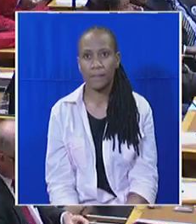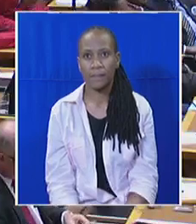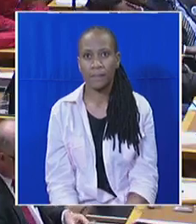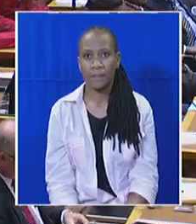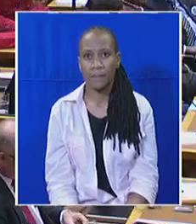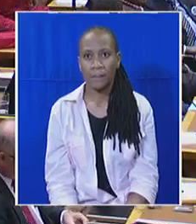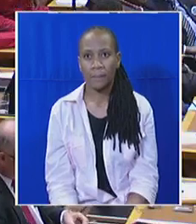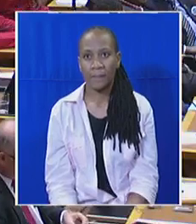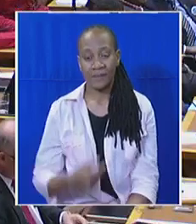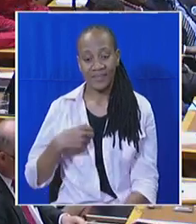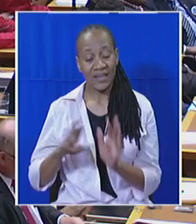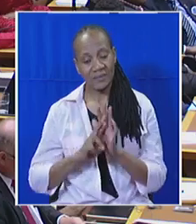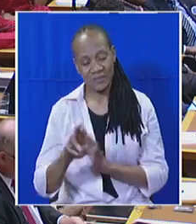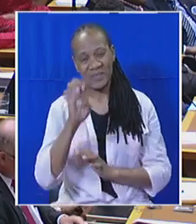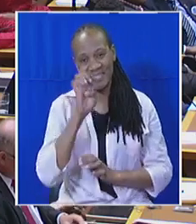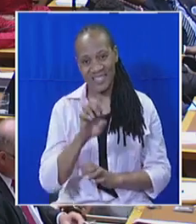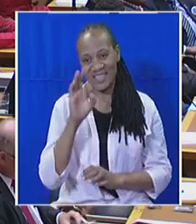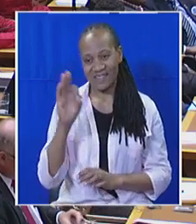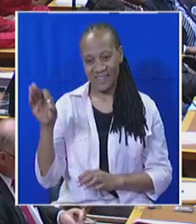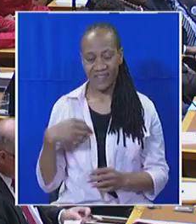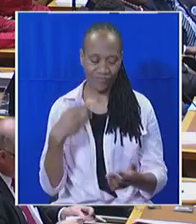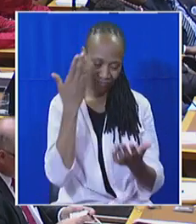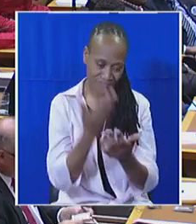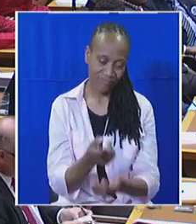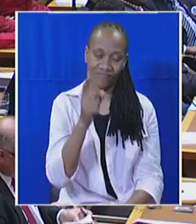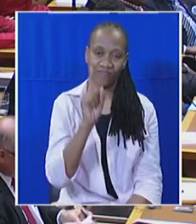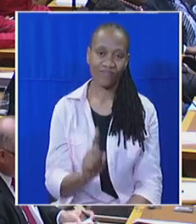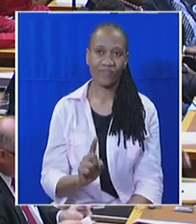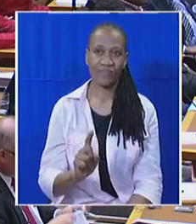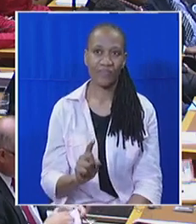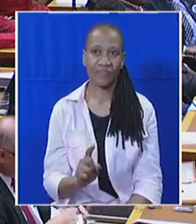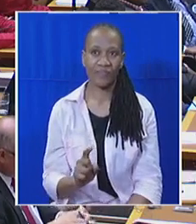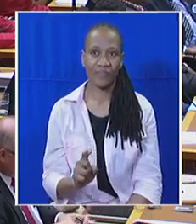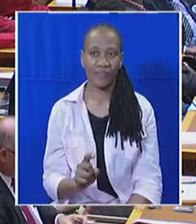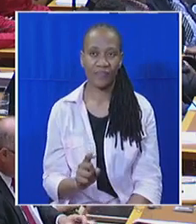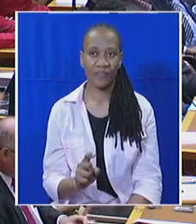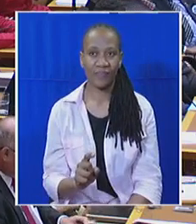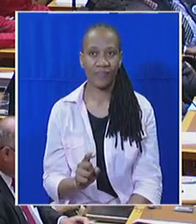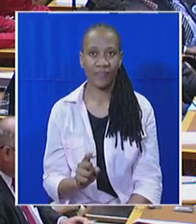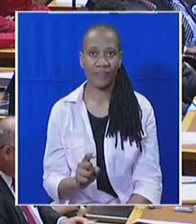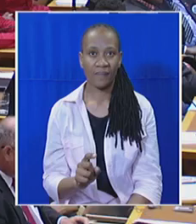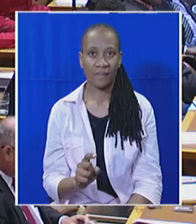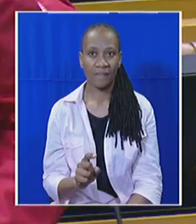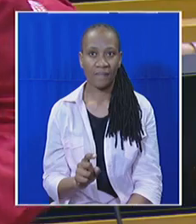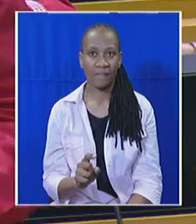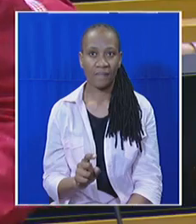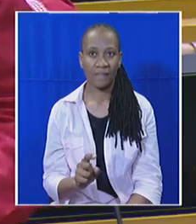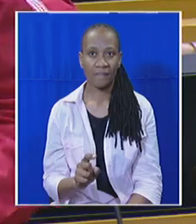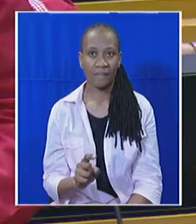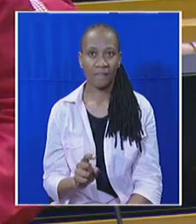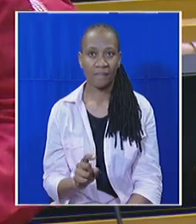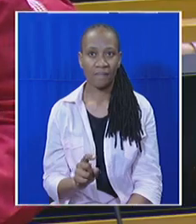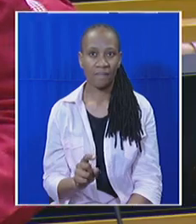I rise on behalf of the EFF to move without notice that the House notes the continuation of a